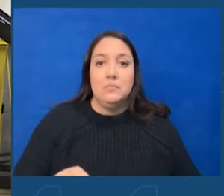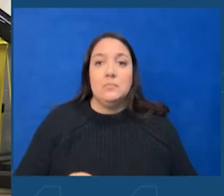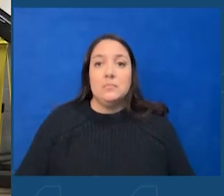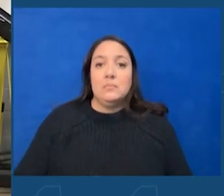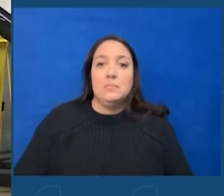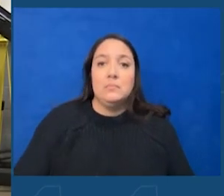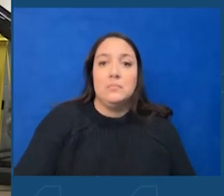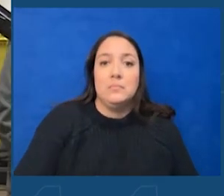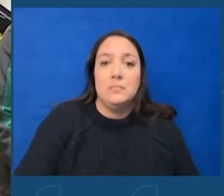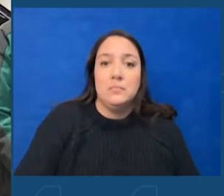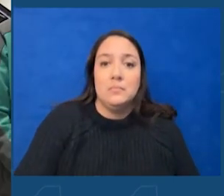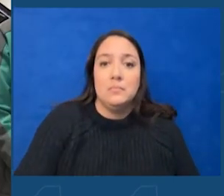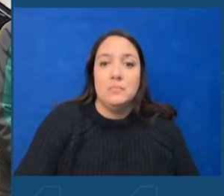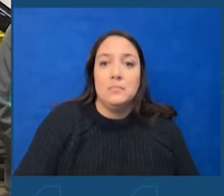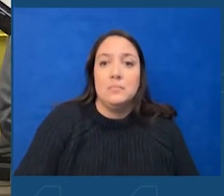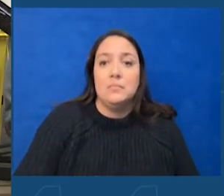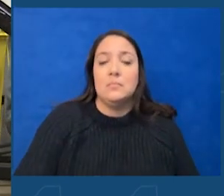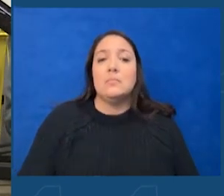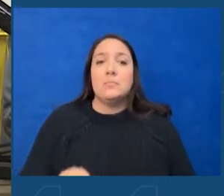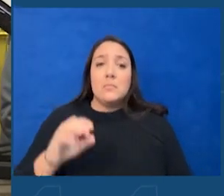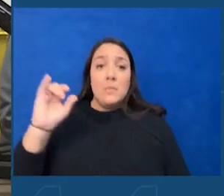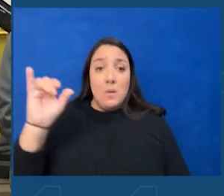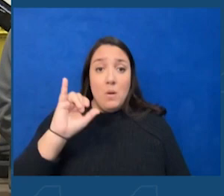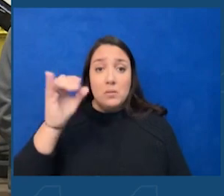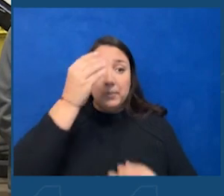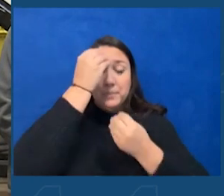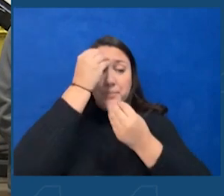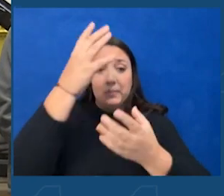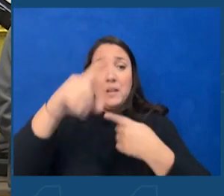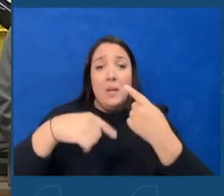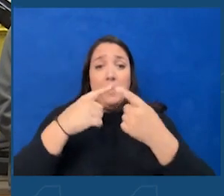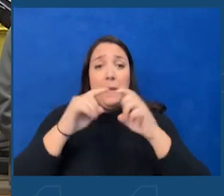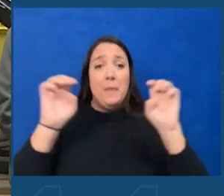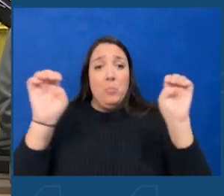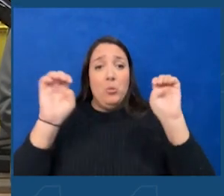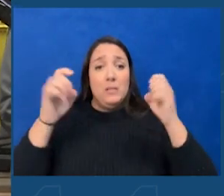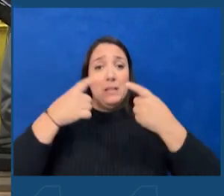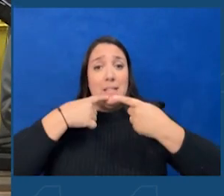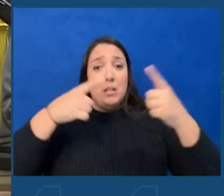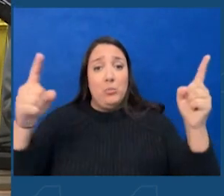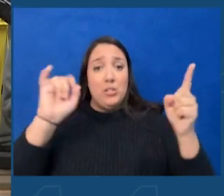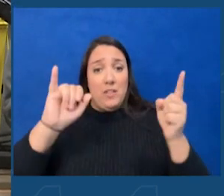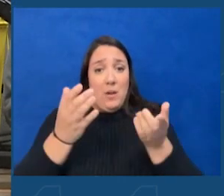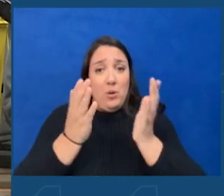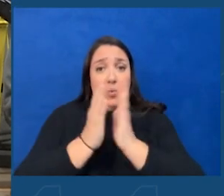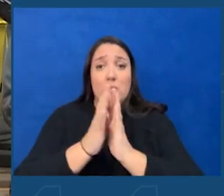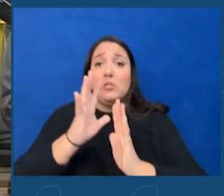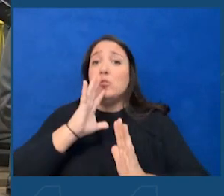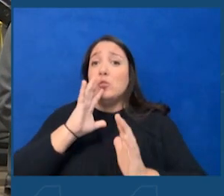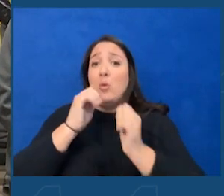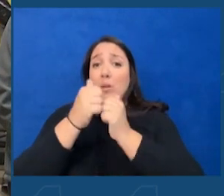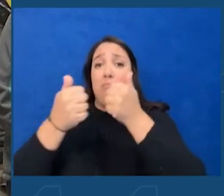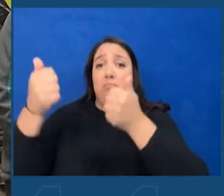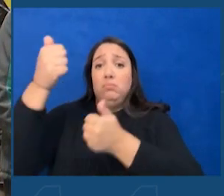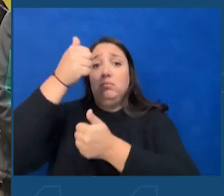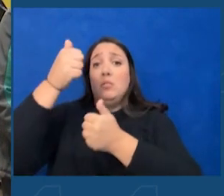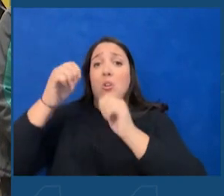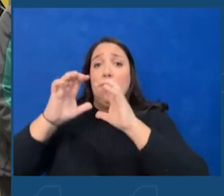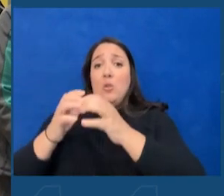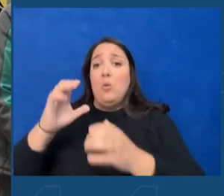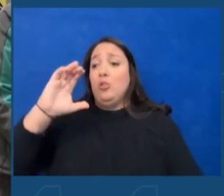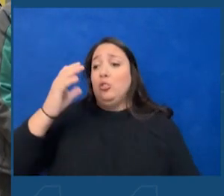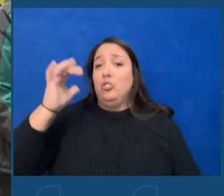also say that with respect to our emergency declaration request, I did speak to Majority Leader Senator Schumer. Chuck Schumer and I already